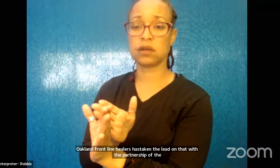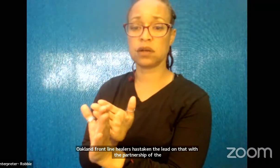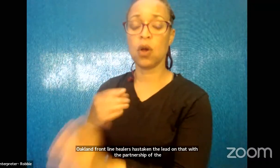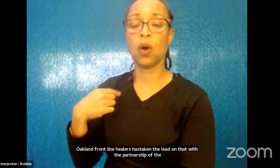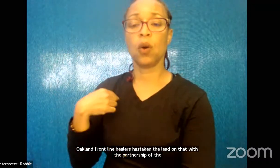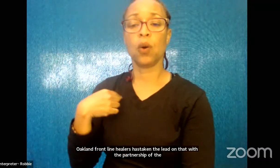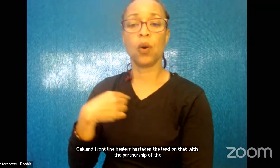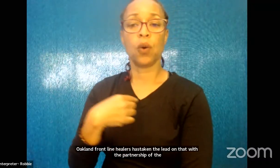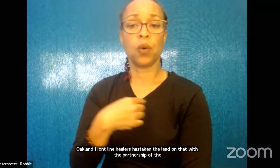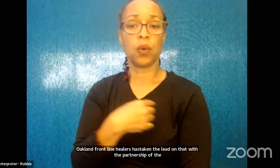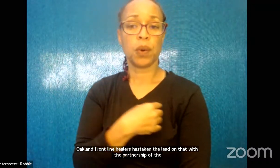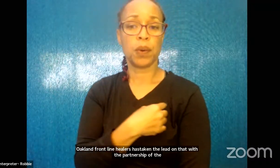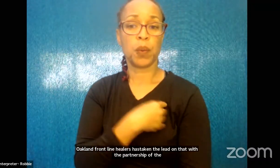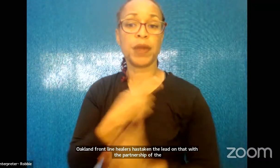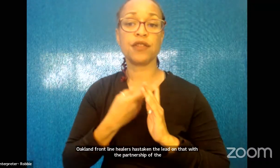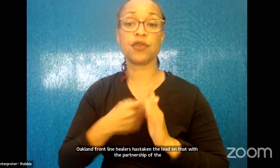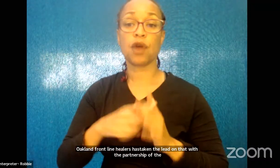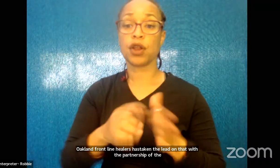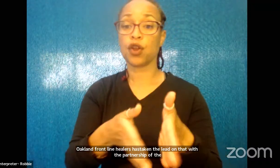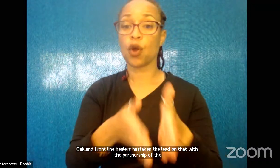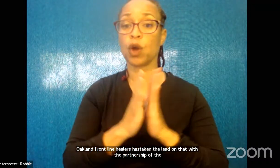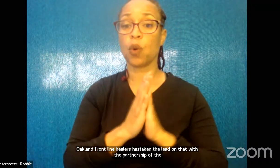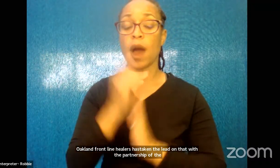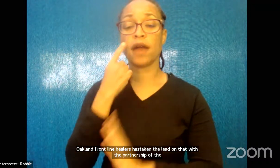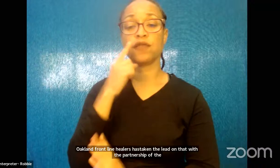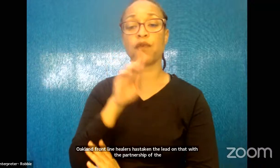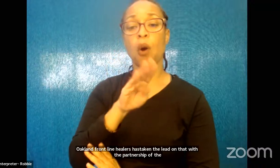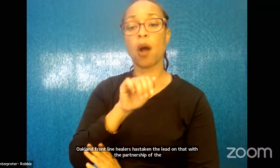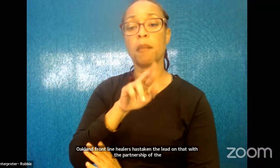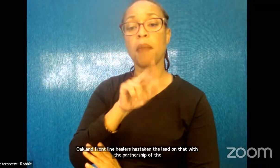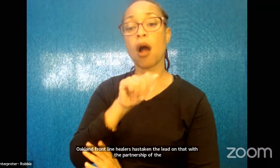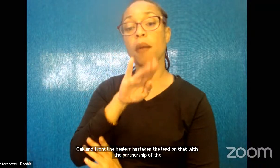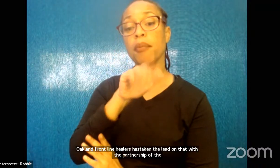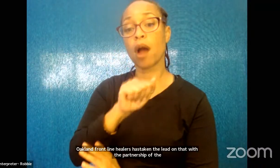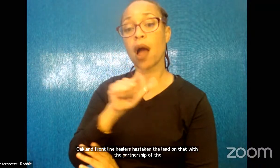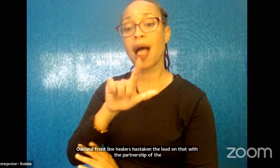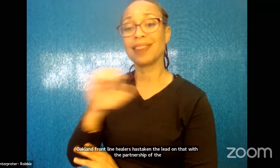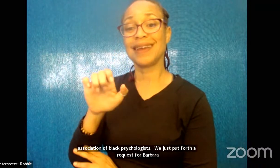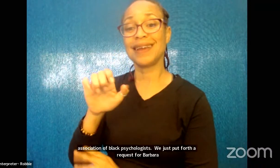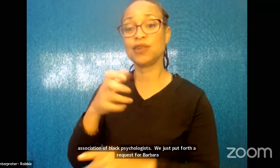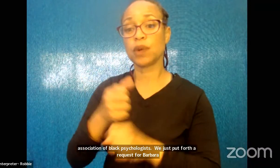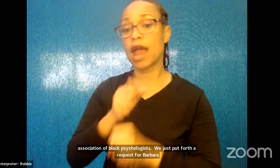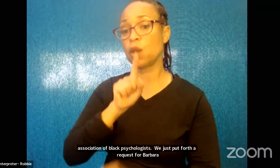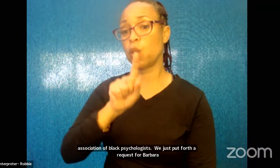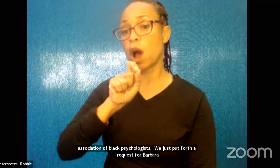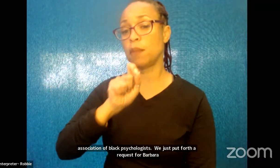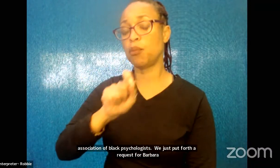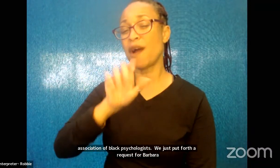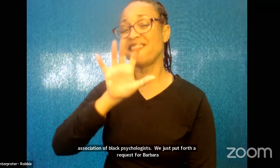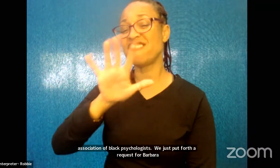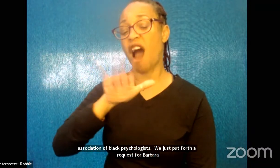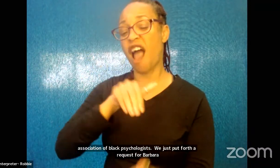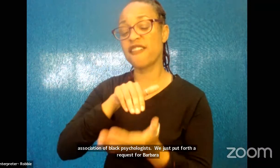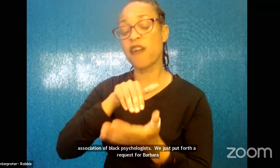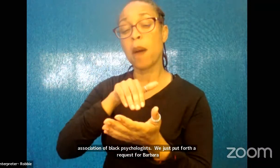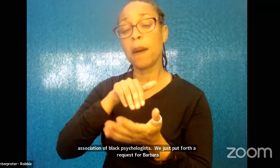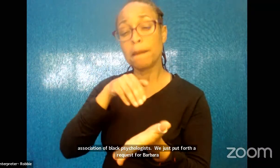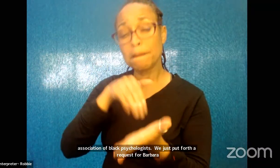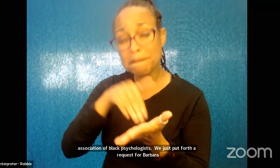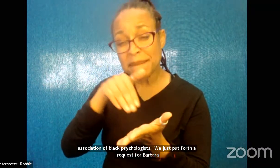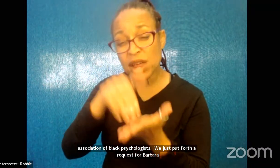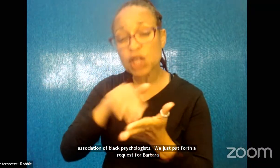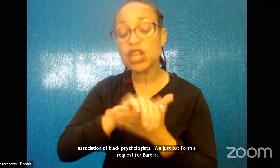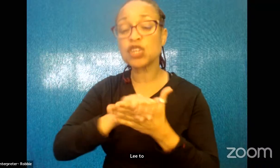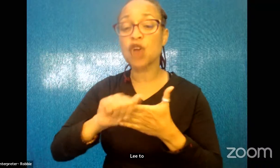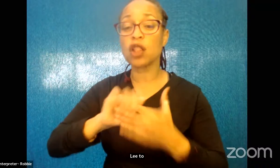put forth a request for Barbara Lee to allocate $1.5 million to